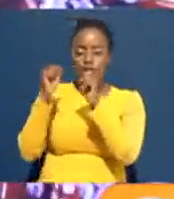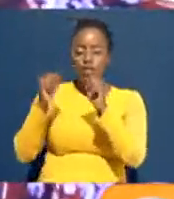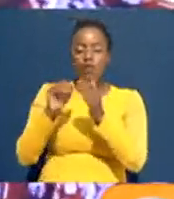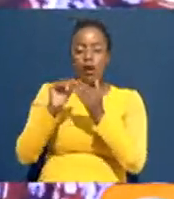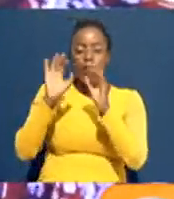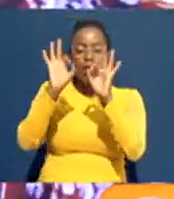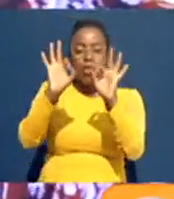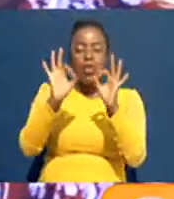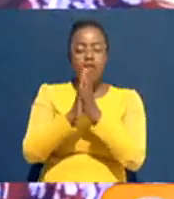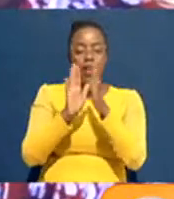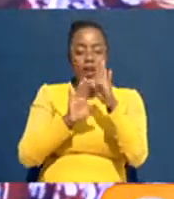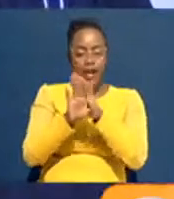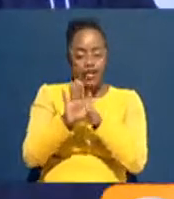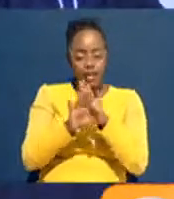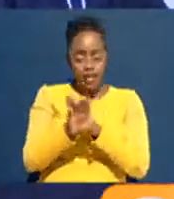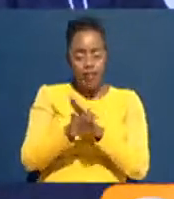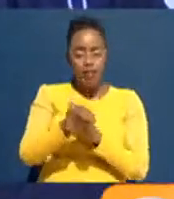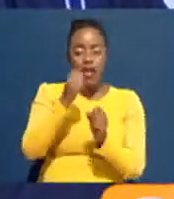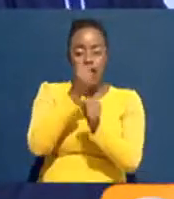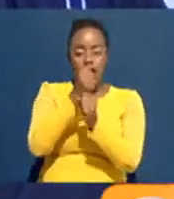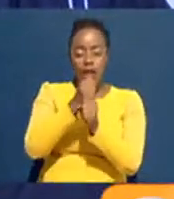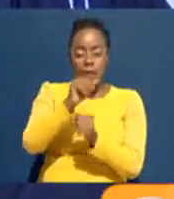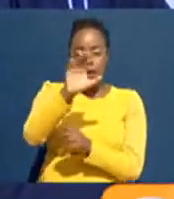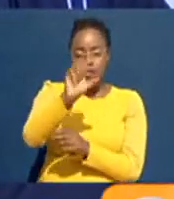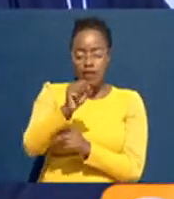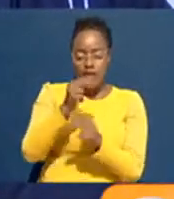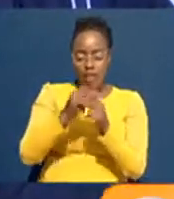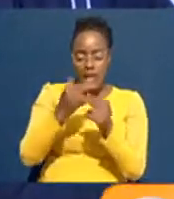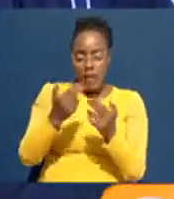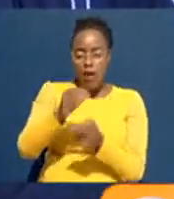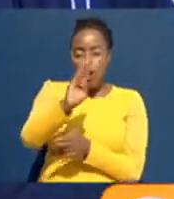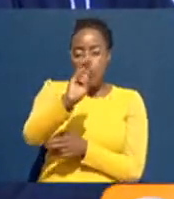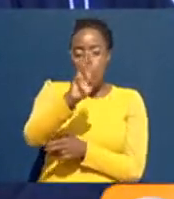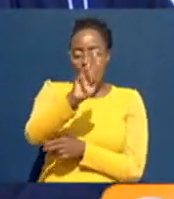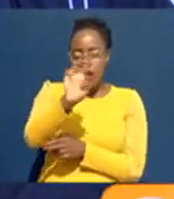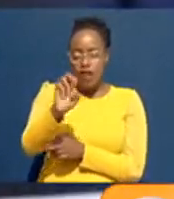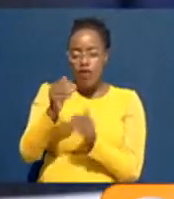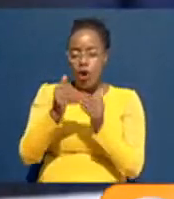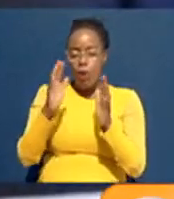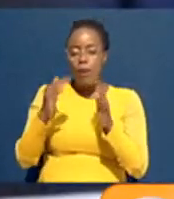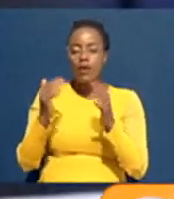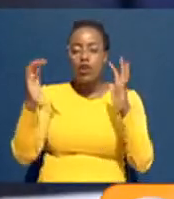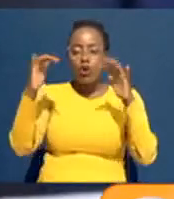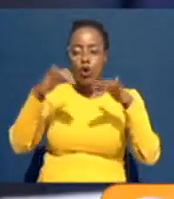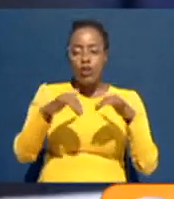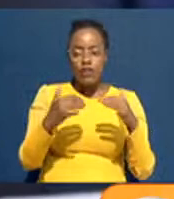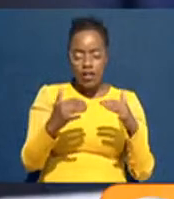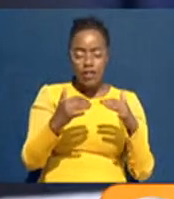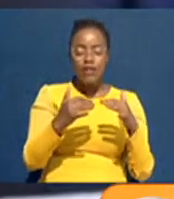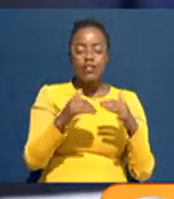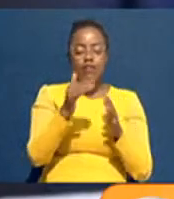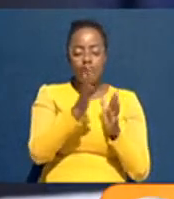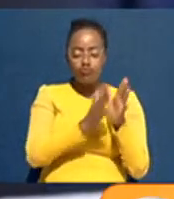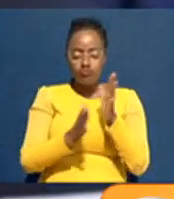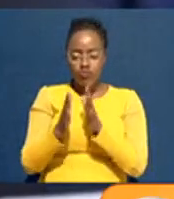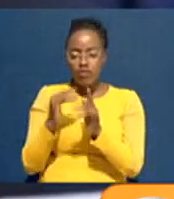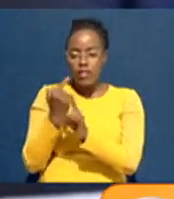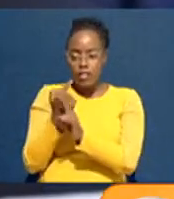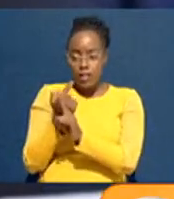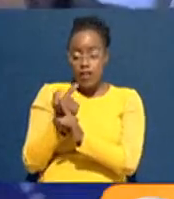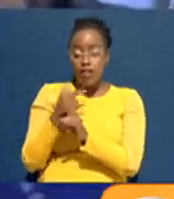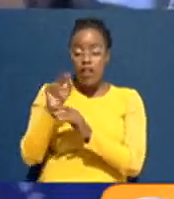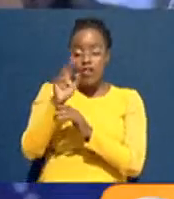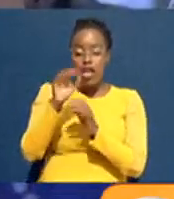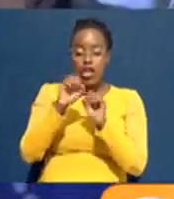efficient and accessible. Labour CS Florence Bore, who opened the conference, urged players to have properly structured social